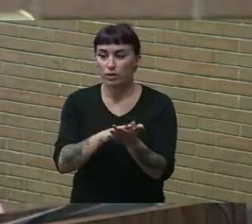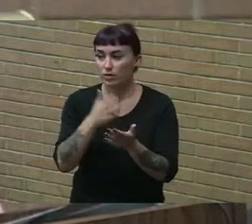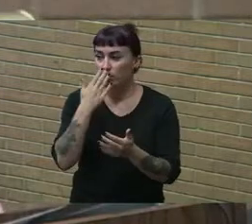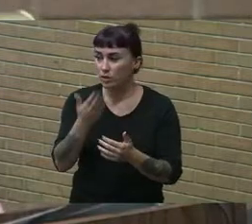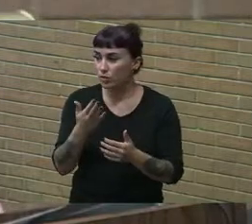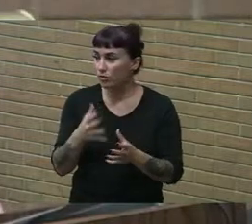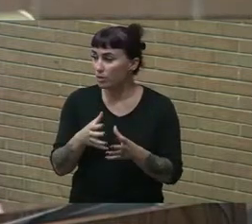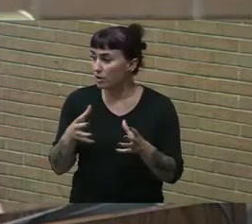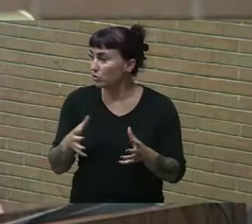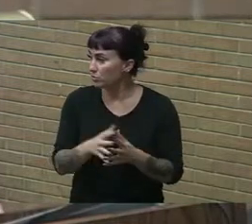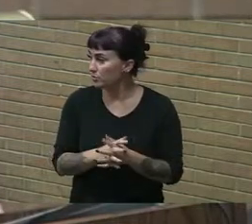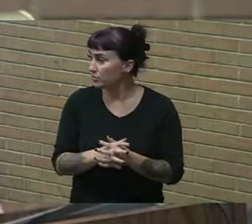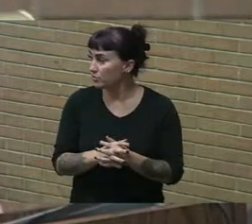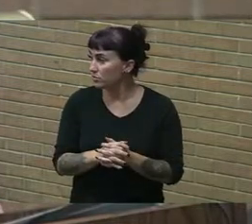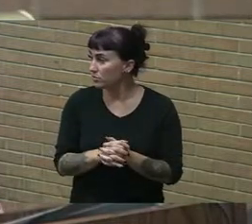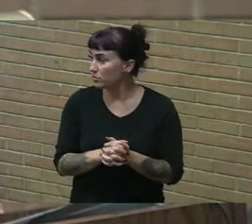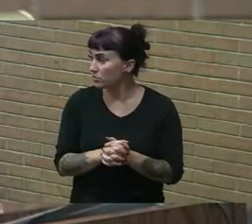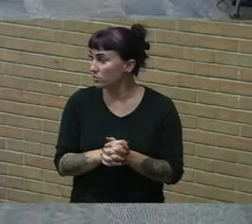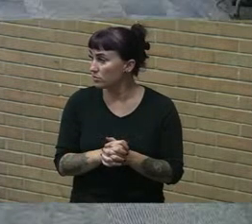very much, Jerry. Absolutely.